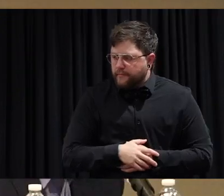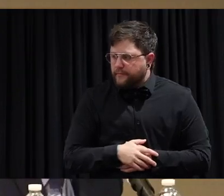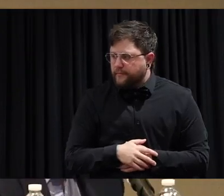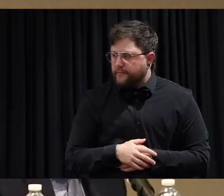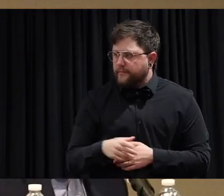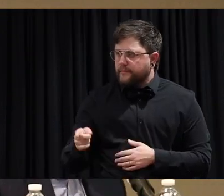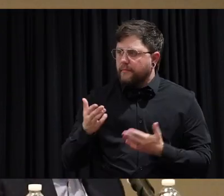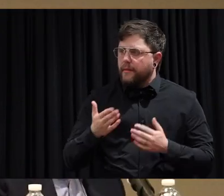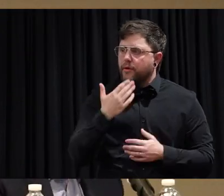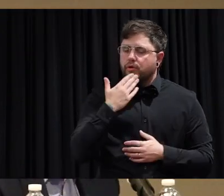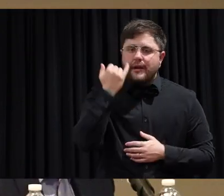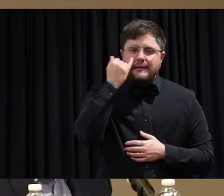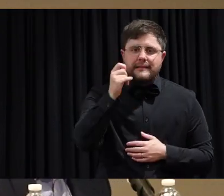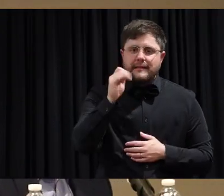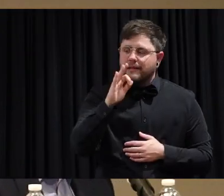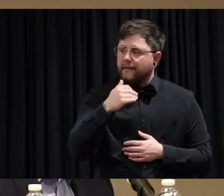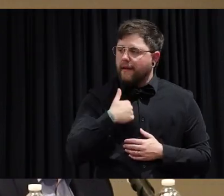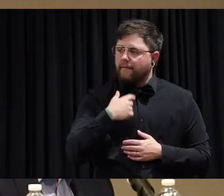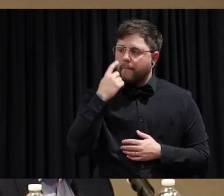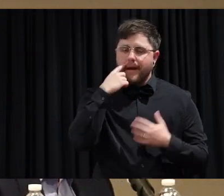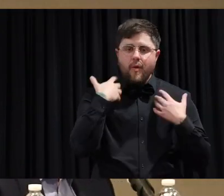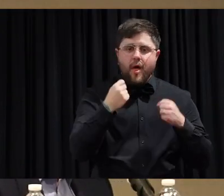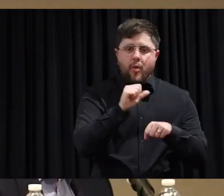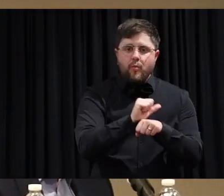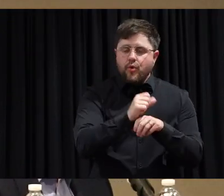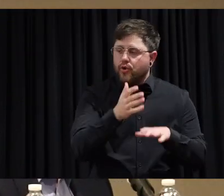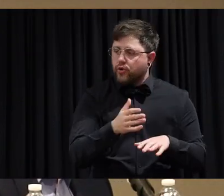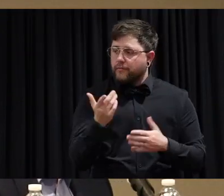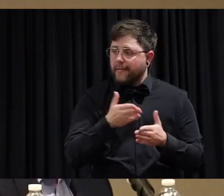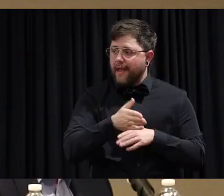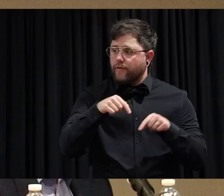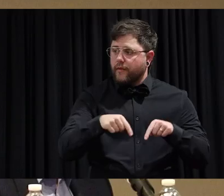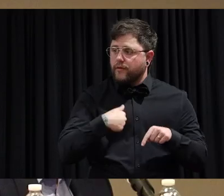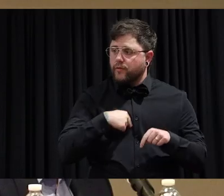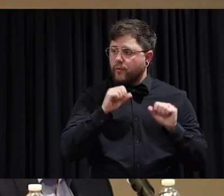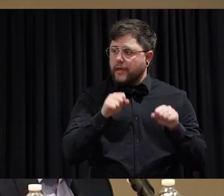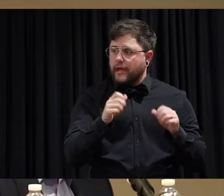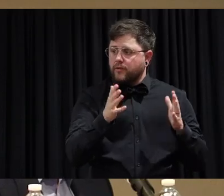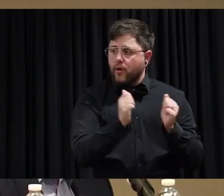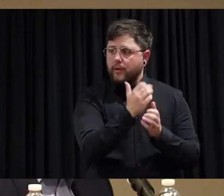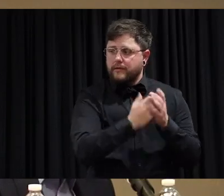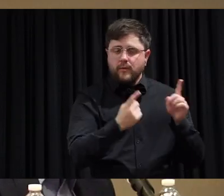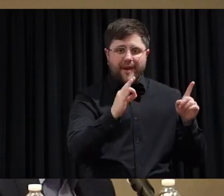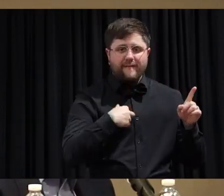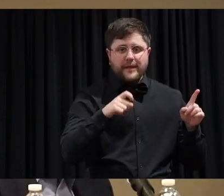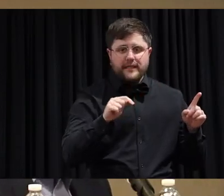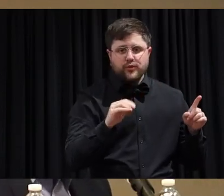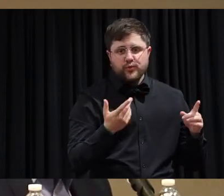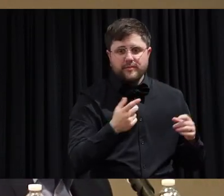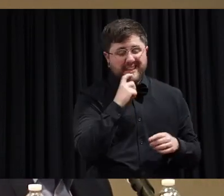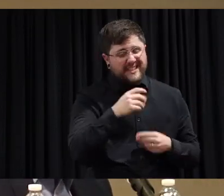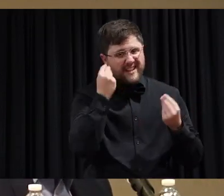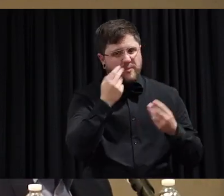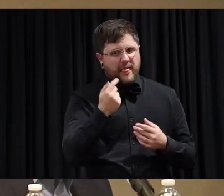Please. It might have been a good idea if we'd had some mental health workers. So after this, we could all had to talk to somebody if we needed to. Because this